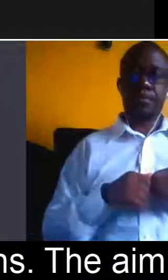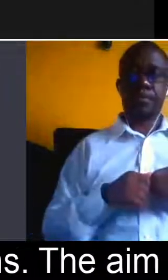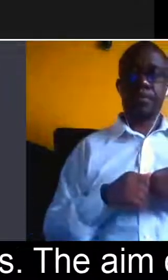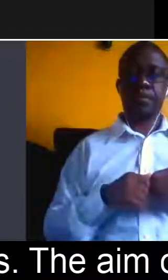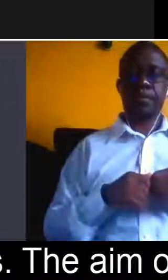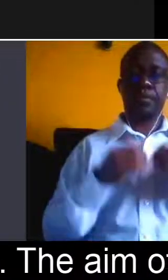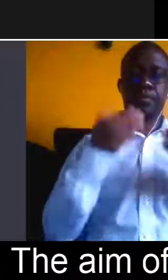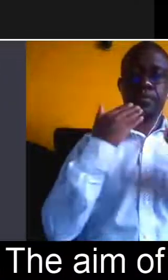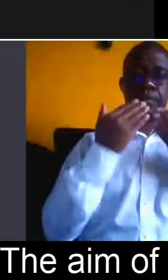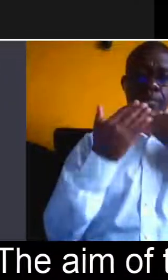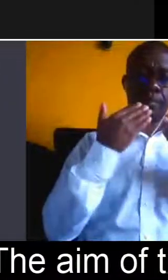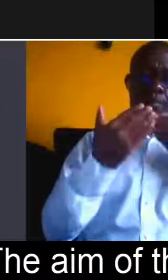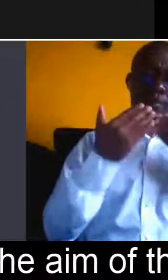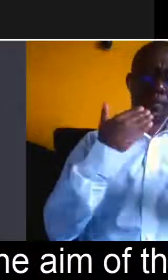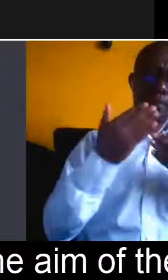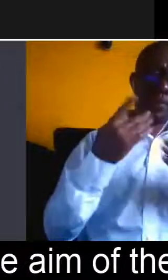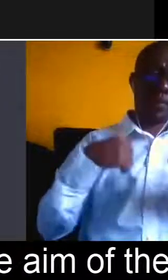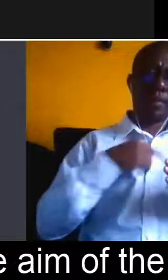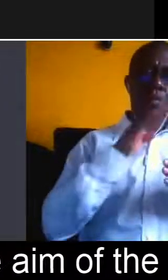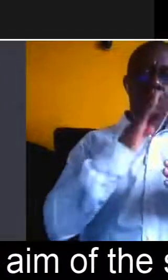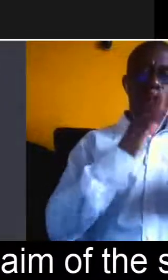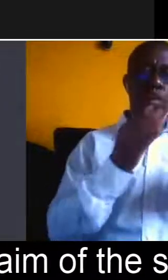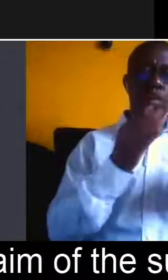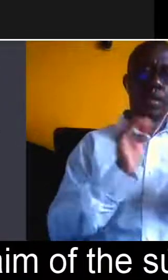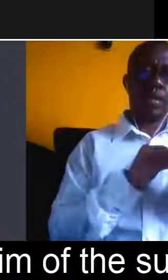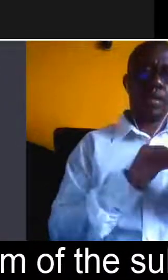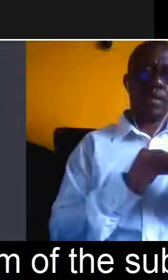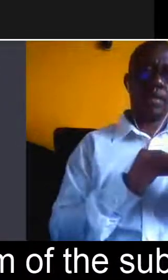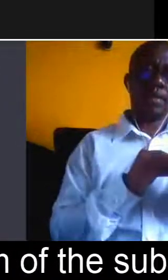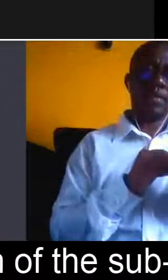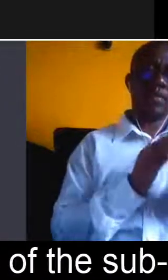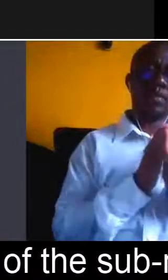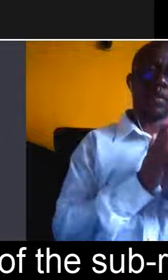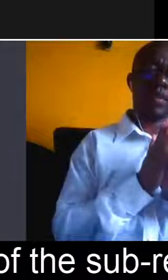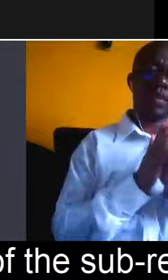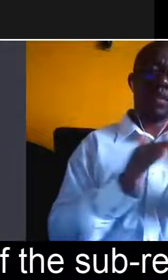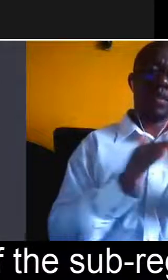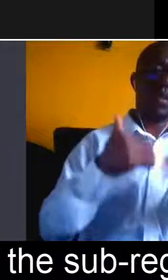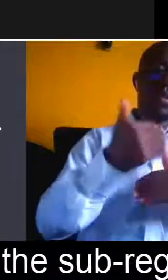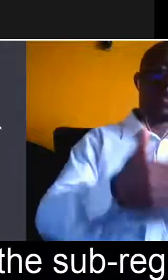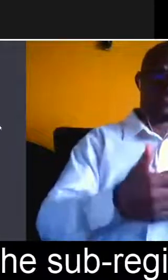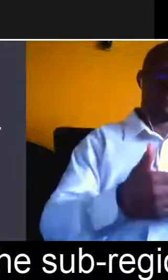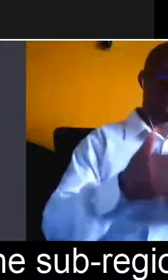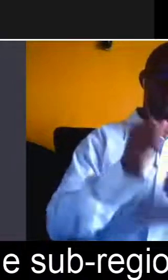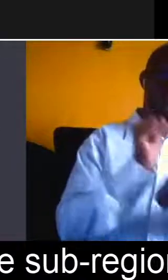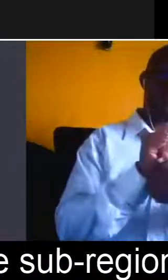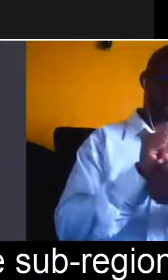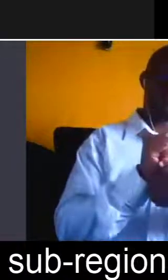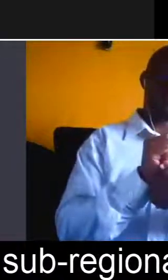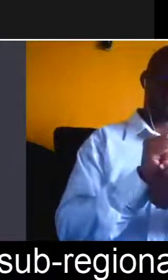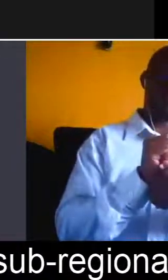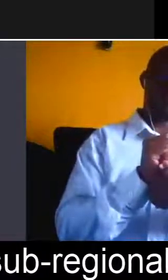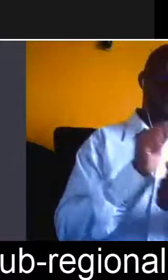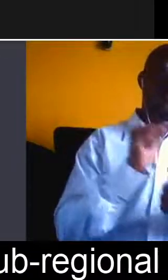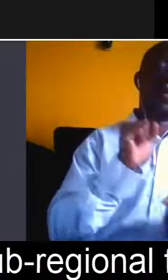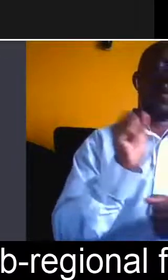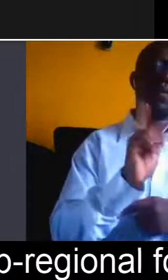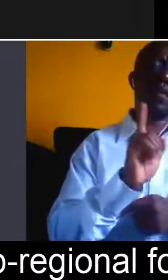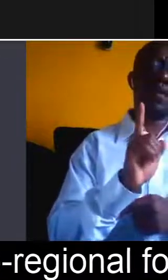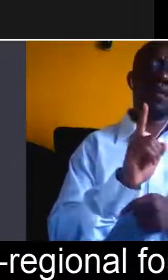So thank you very much. We will reconvene in the next 5 minutes